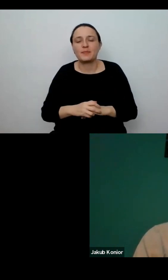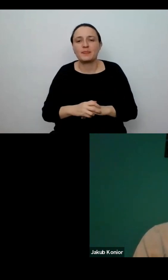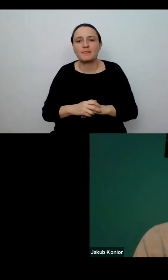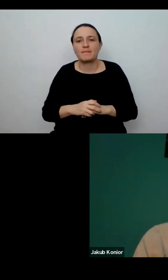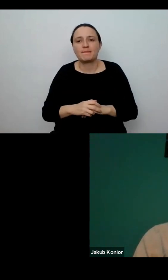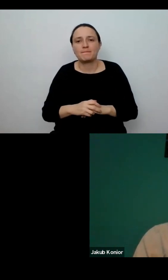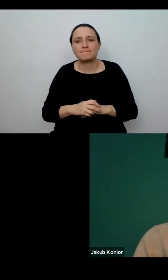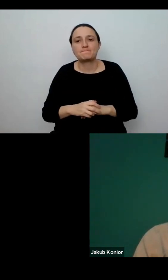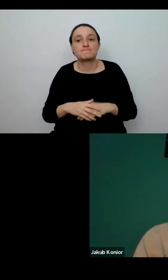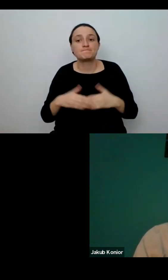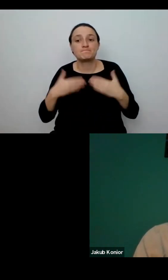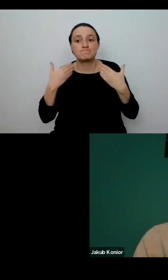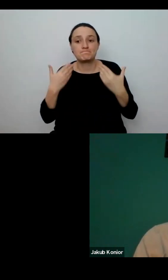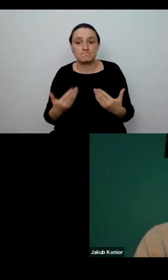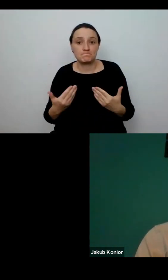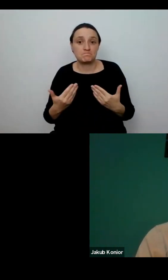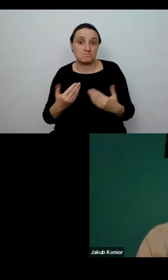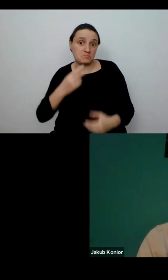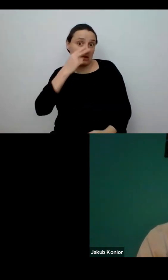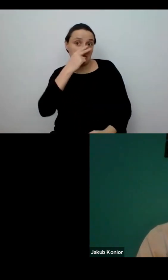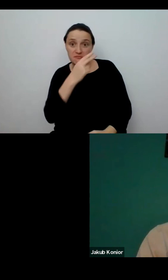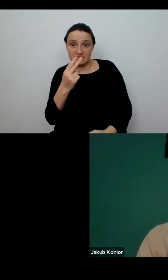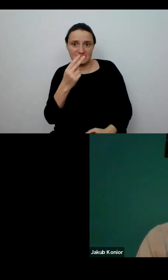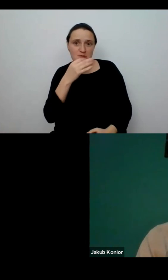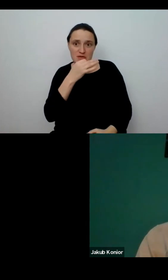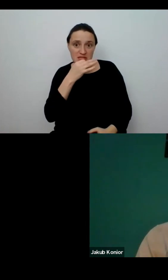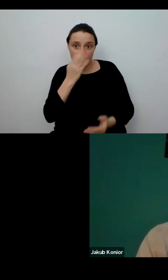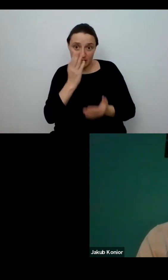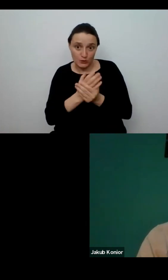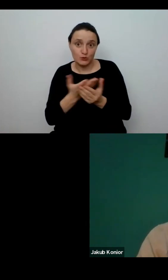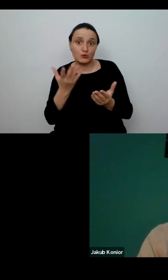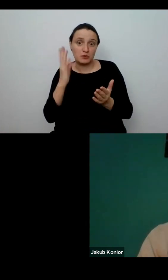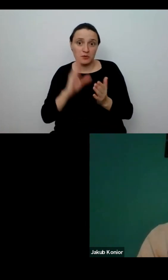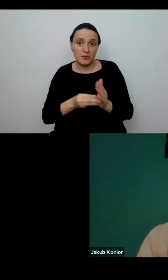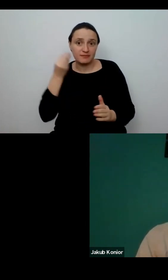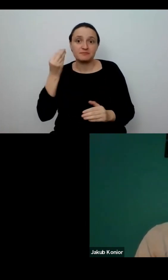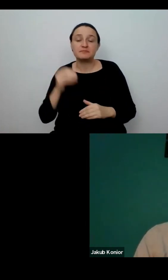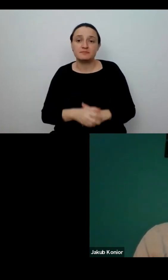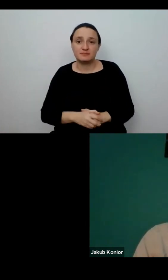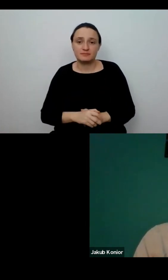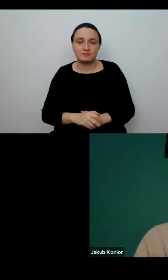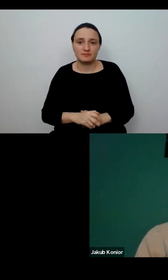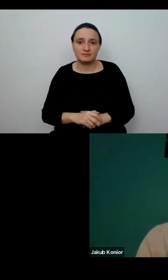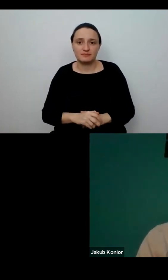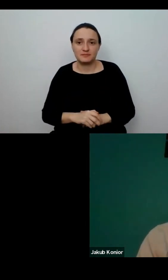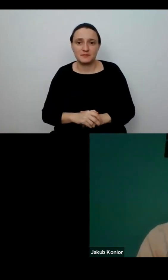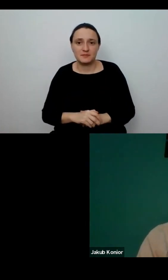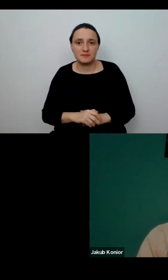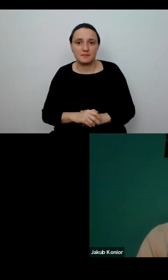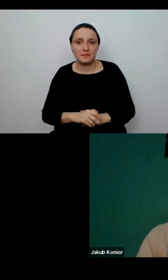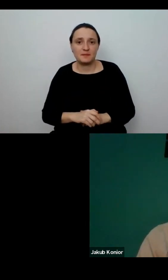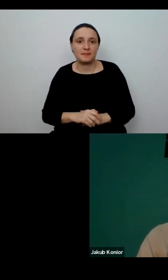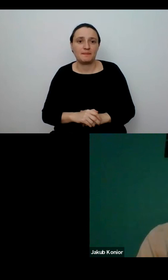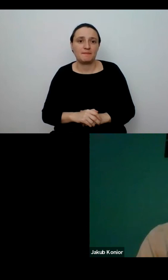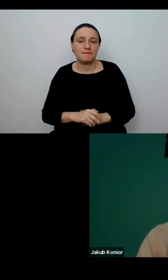Okay, so I see that there are no more questions, so we can proceed with the last part of our